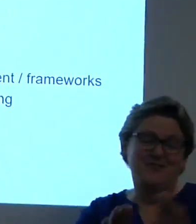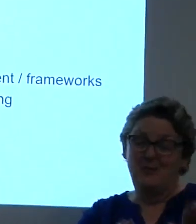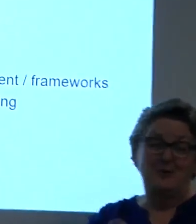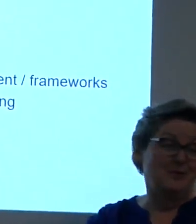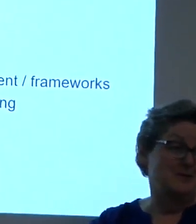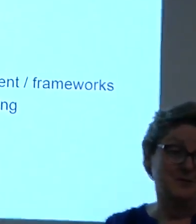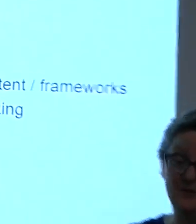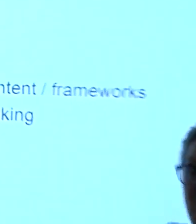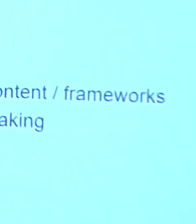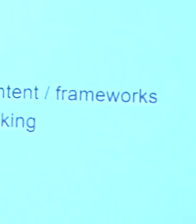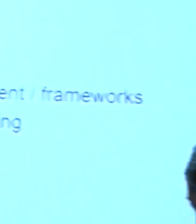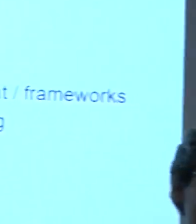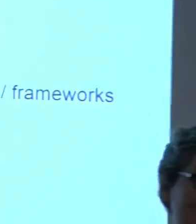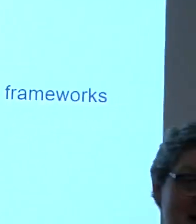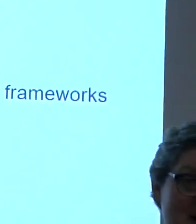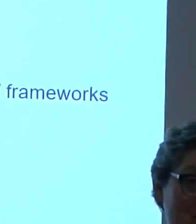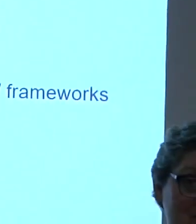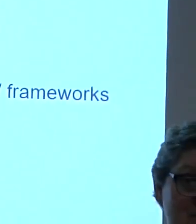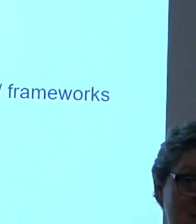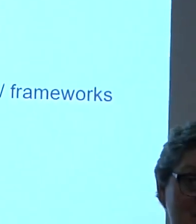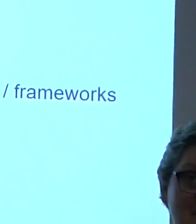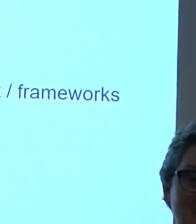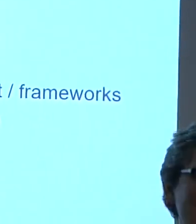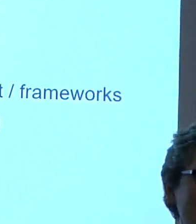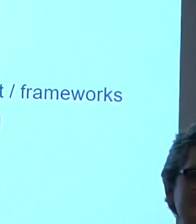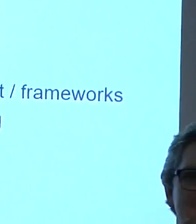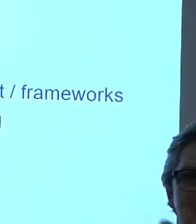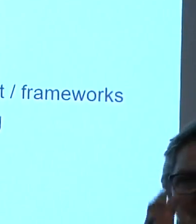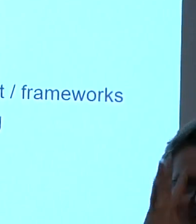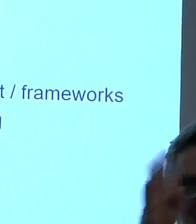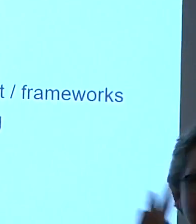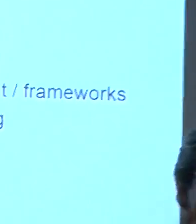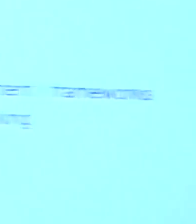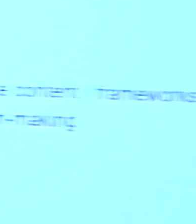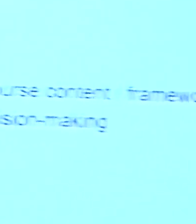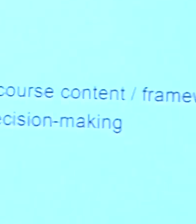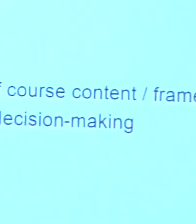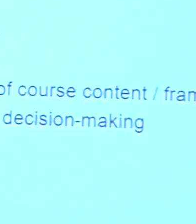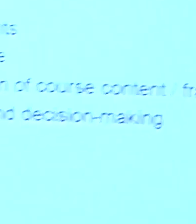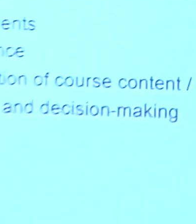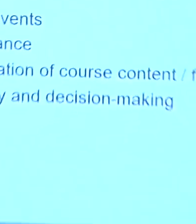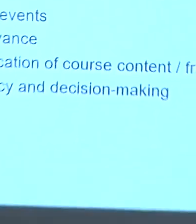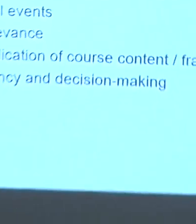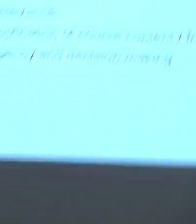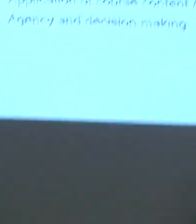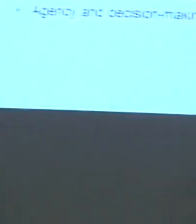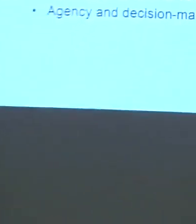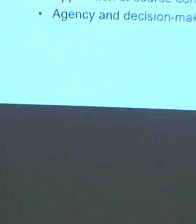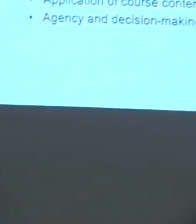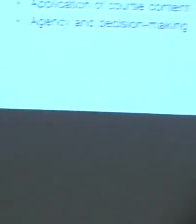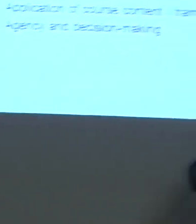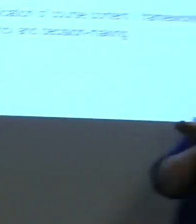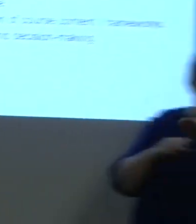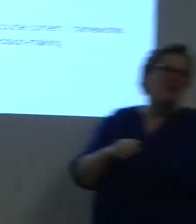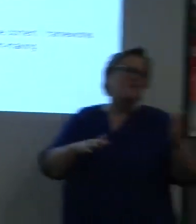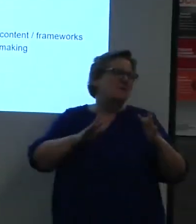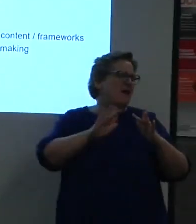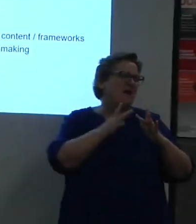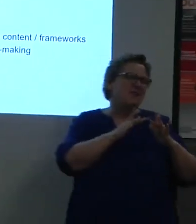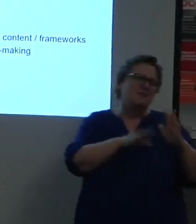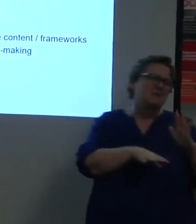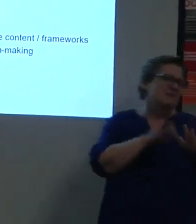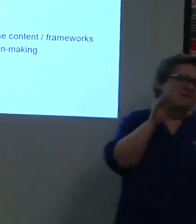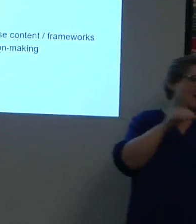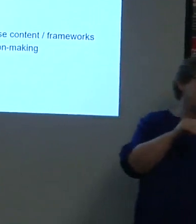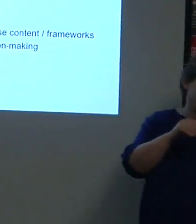have our own in-house repository at this point, but we don't need to reinvent the wheel because there's a lot of great information out there. So this is the hard copy, but these exist online, so I